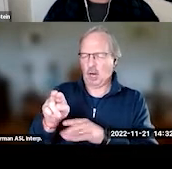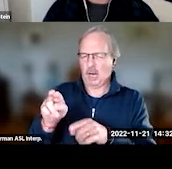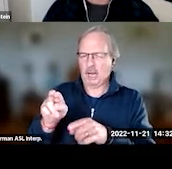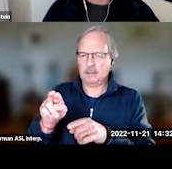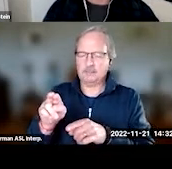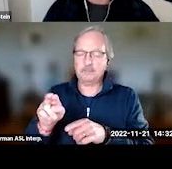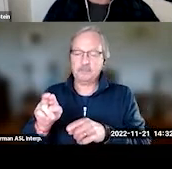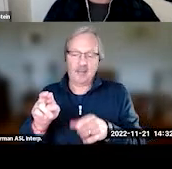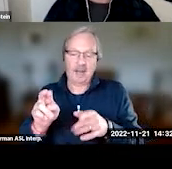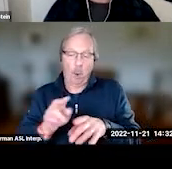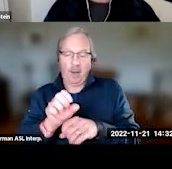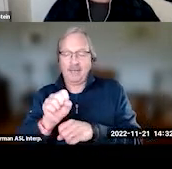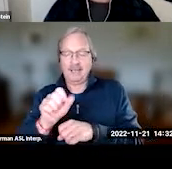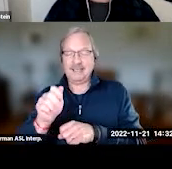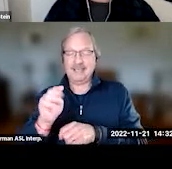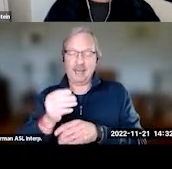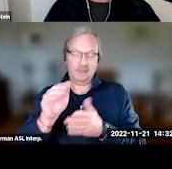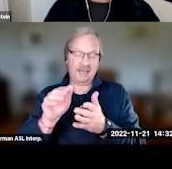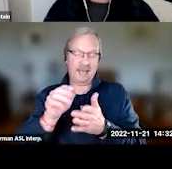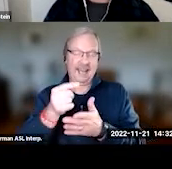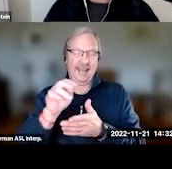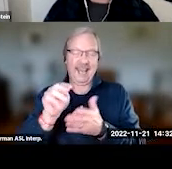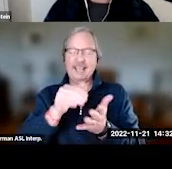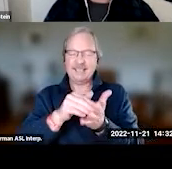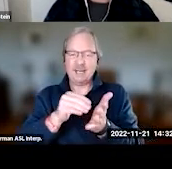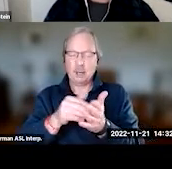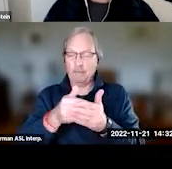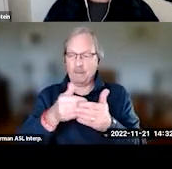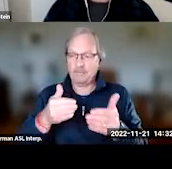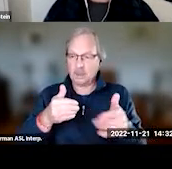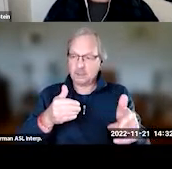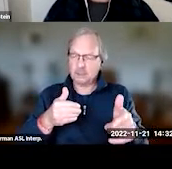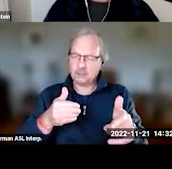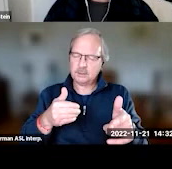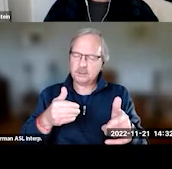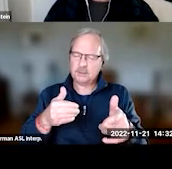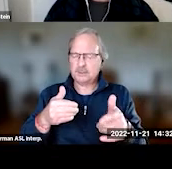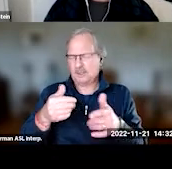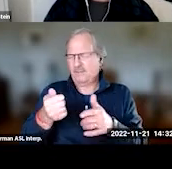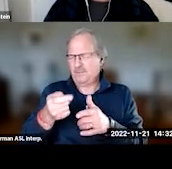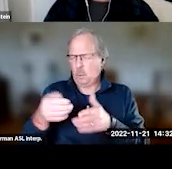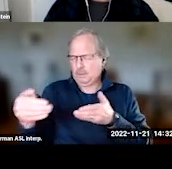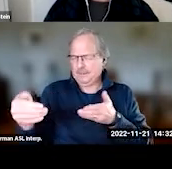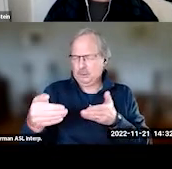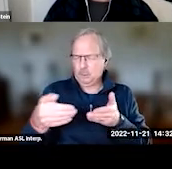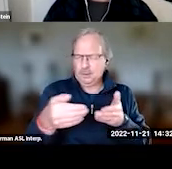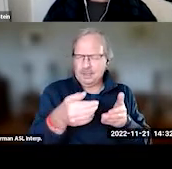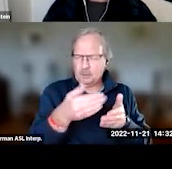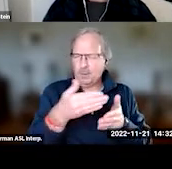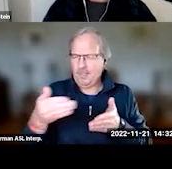we start our presentations, I would like to just review some introductory items.